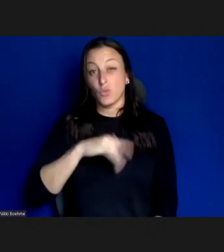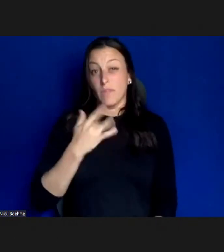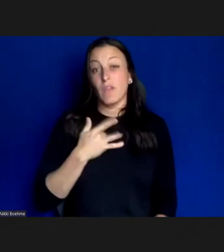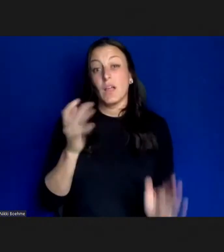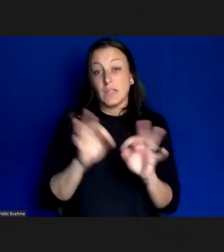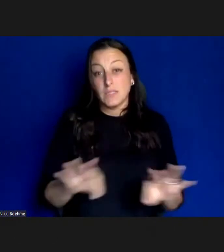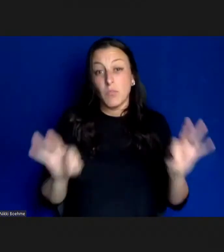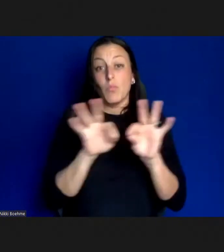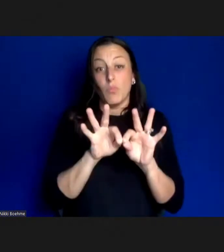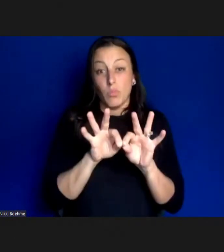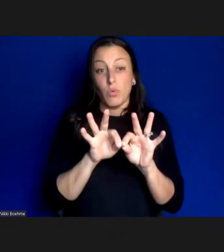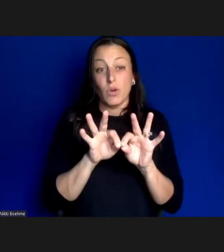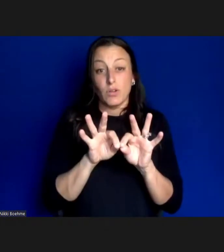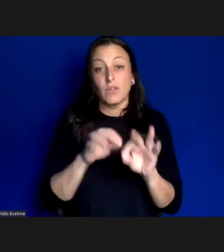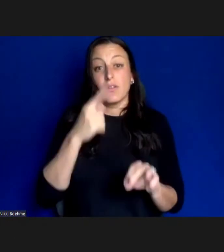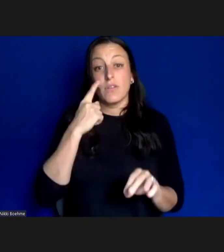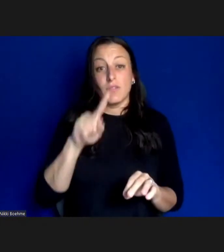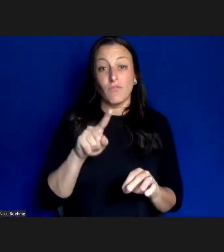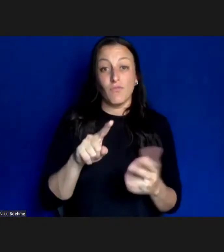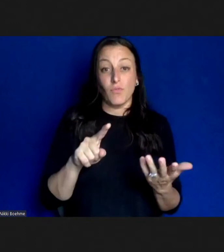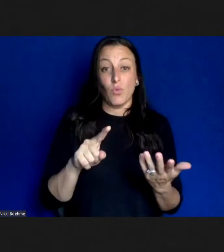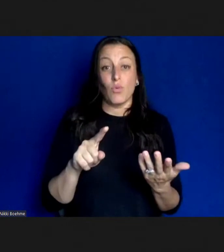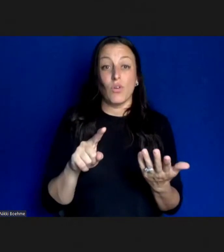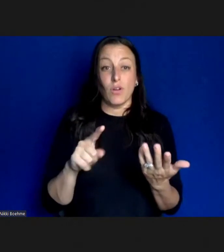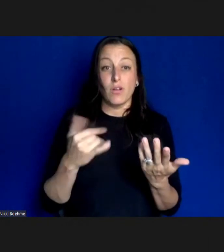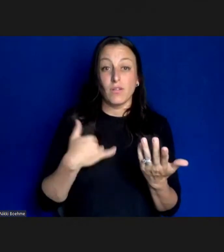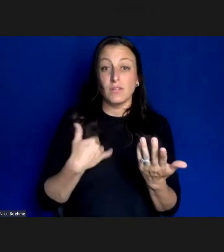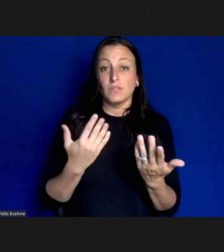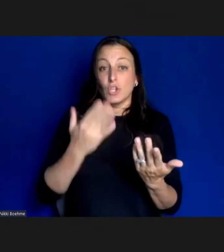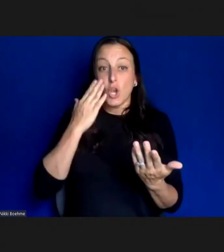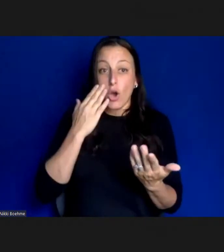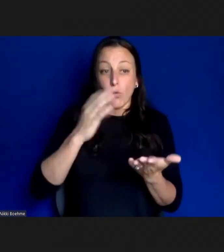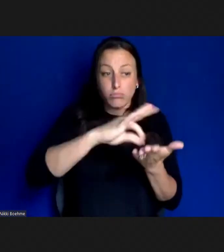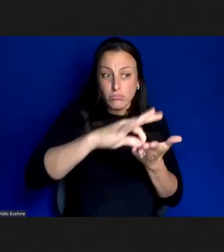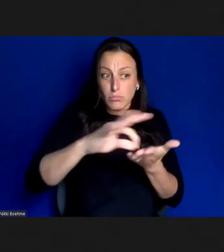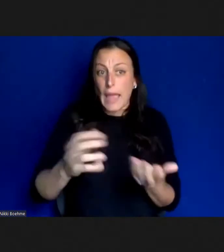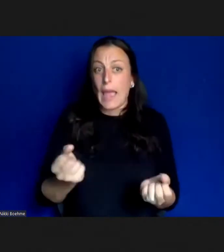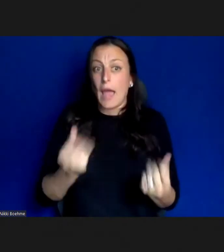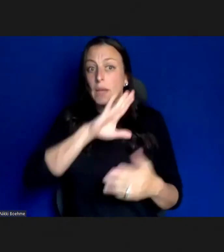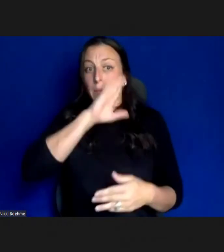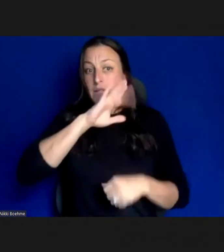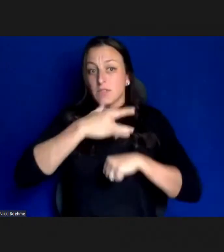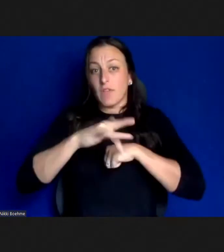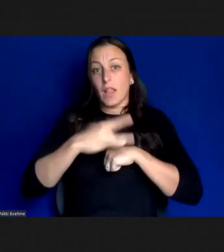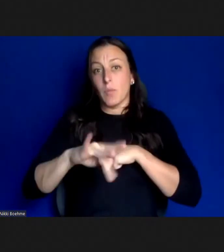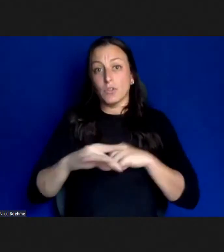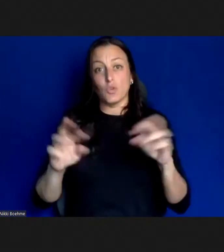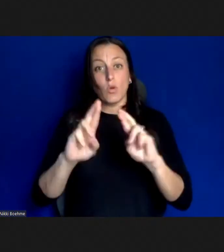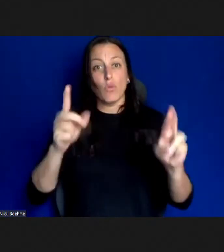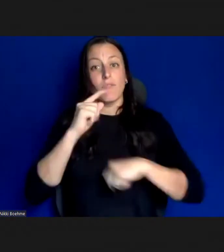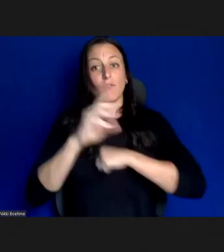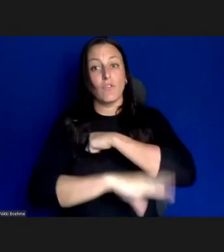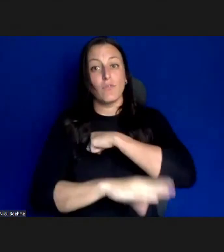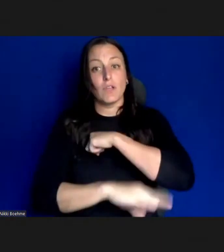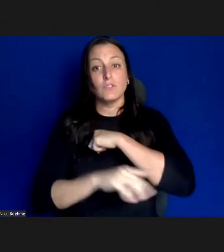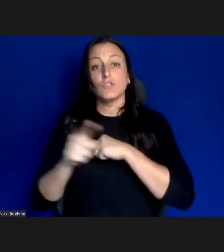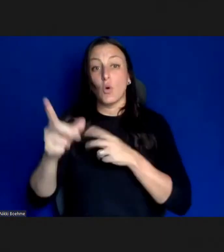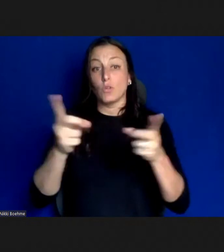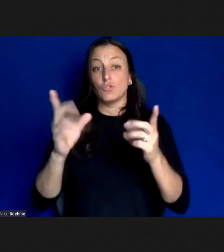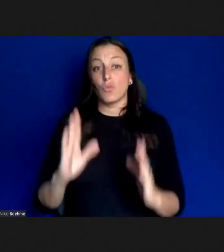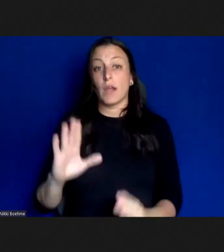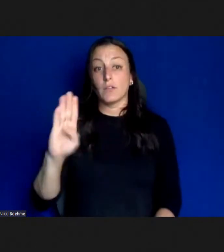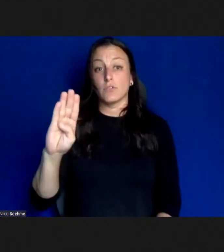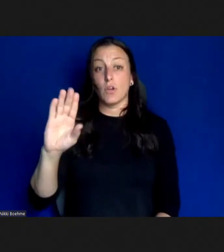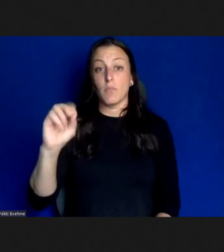the capacity for ICU beds as we prepare for the fall. So Director Bookman and others are working with the hospital systems to